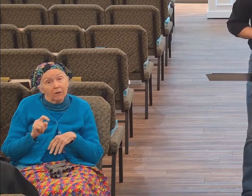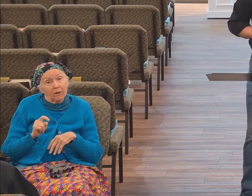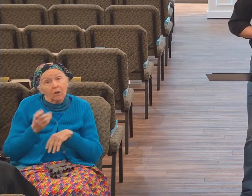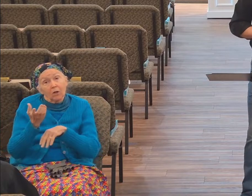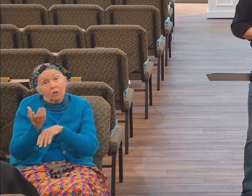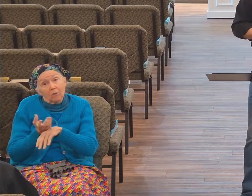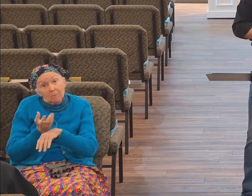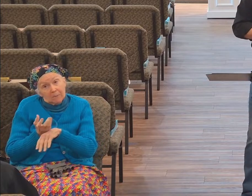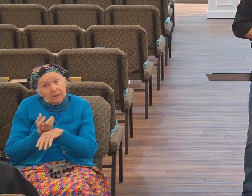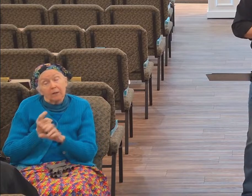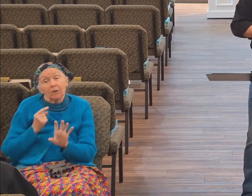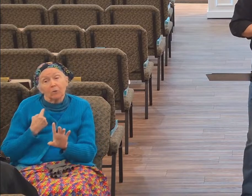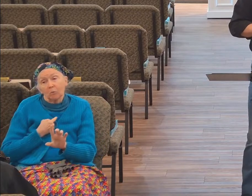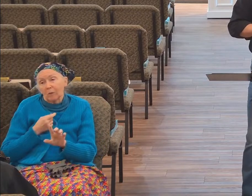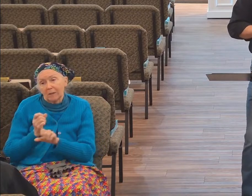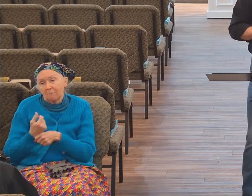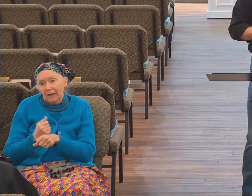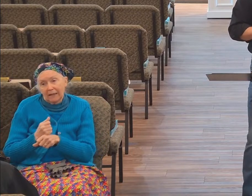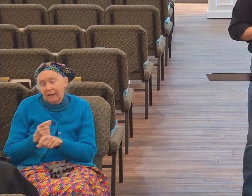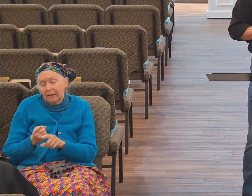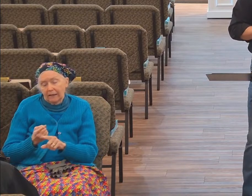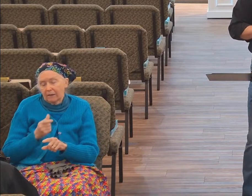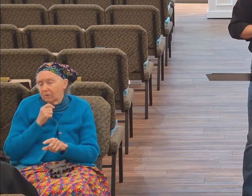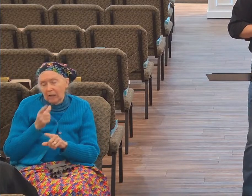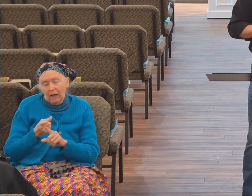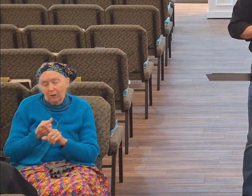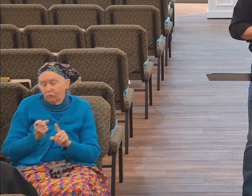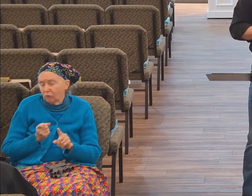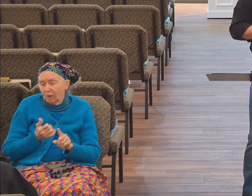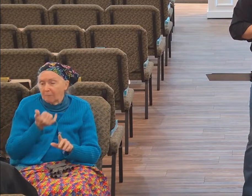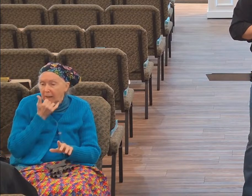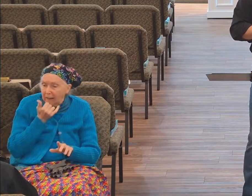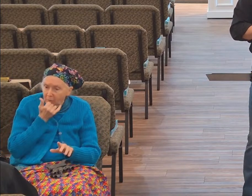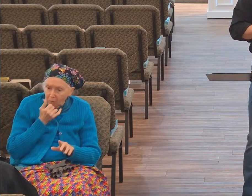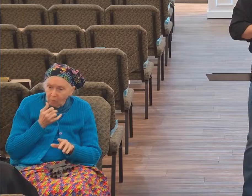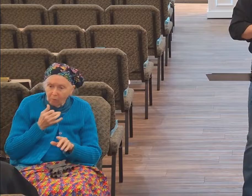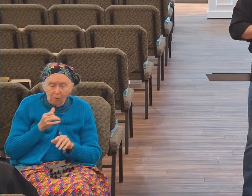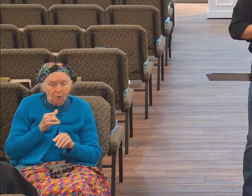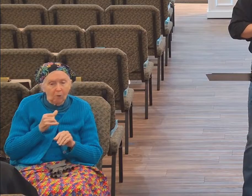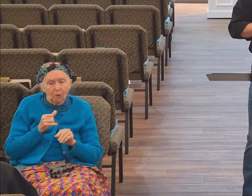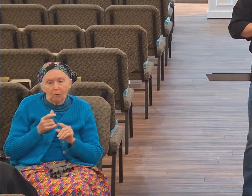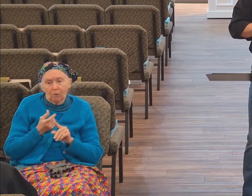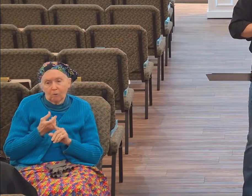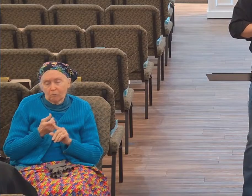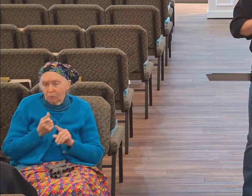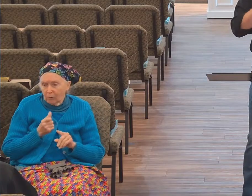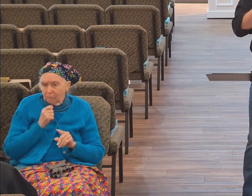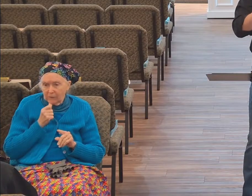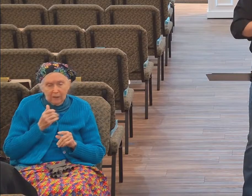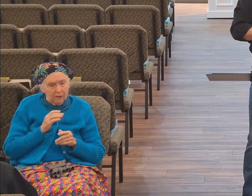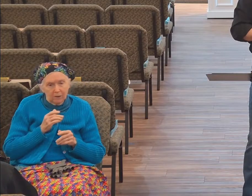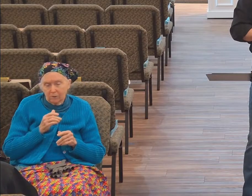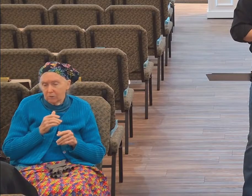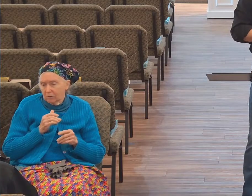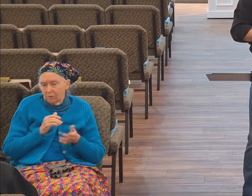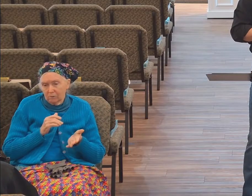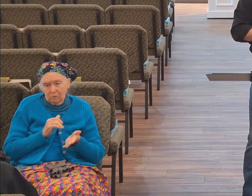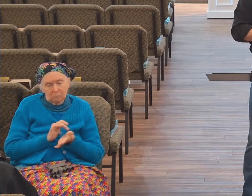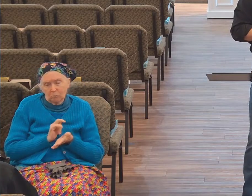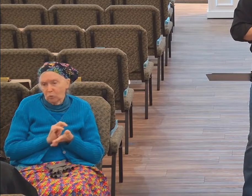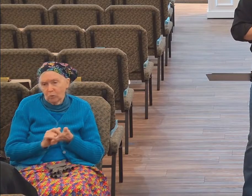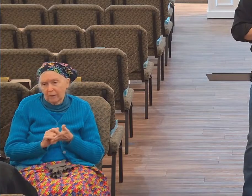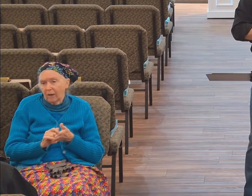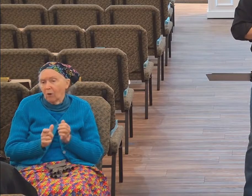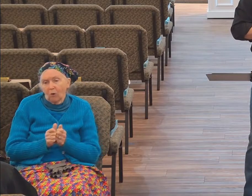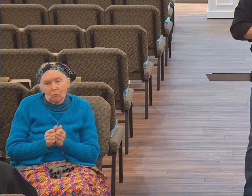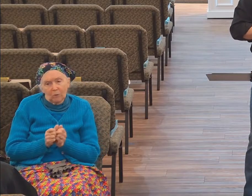we make does not come from error or impurity or with deceit. These three things are important. Now,